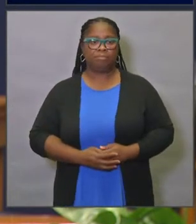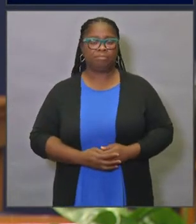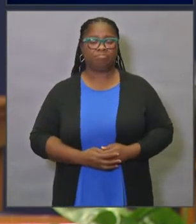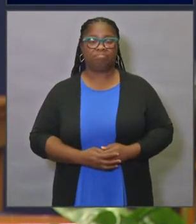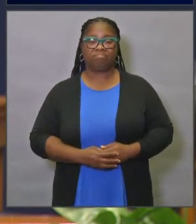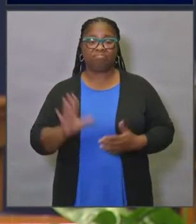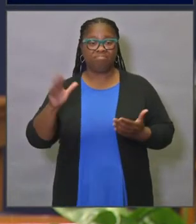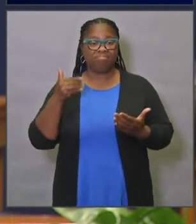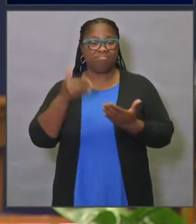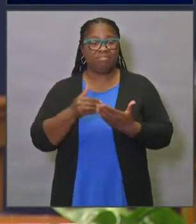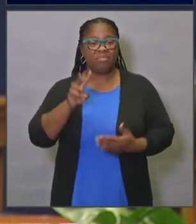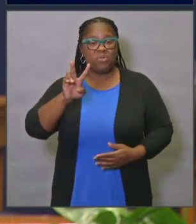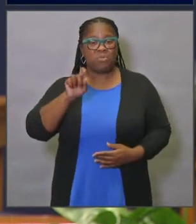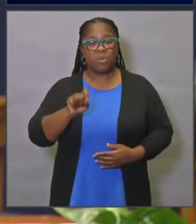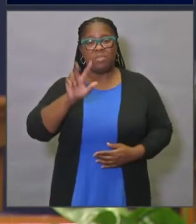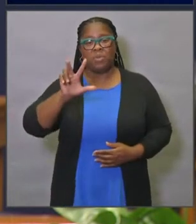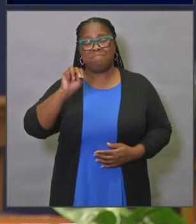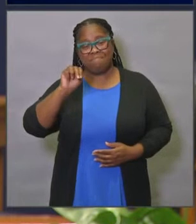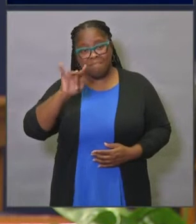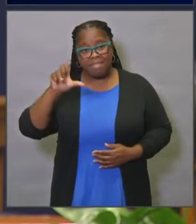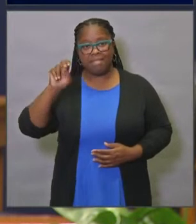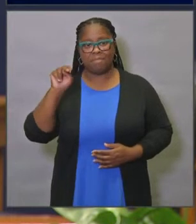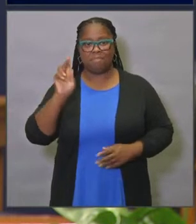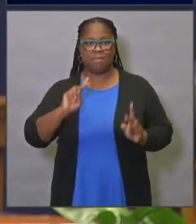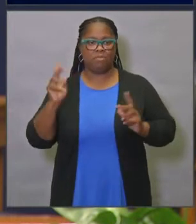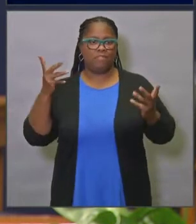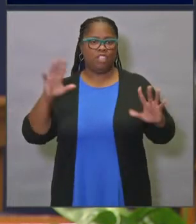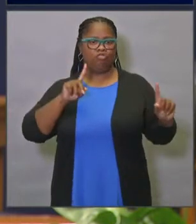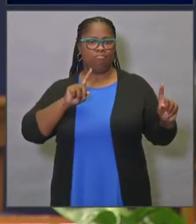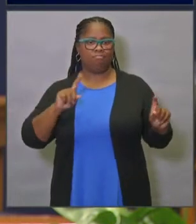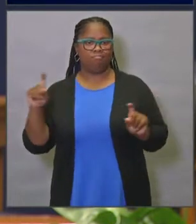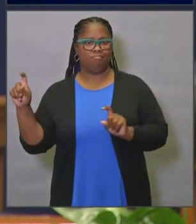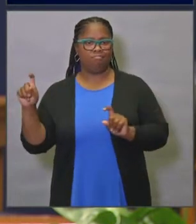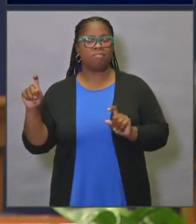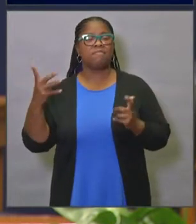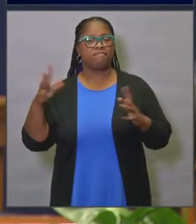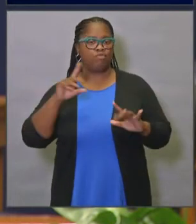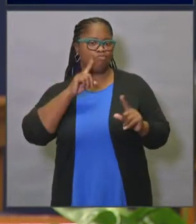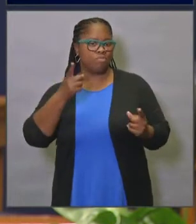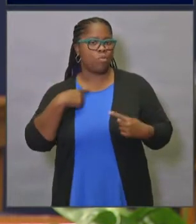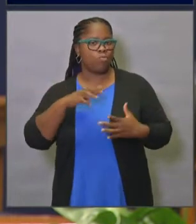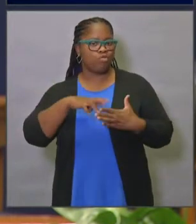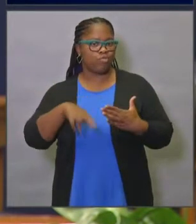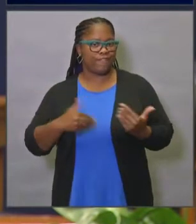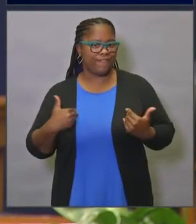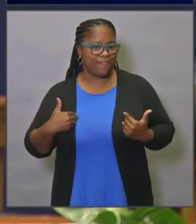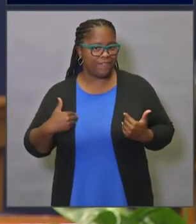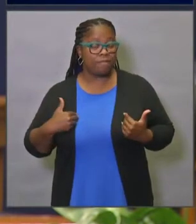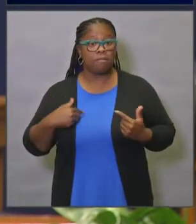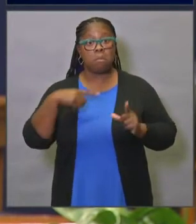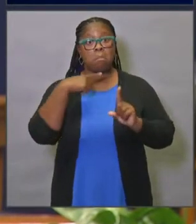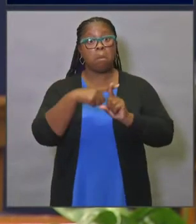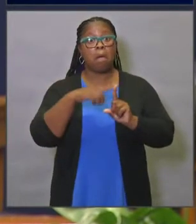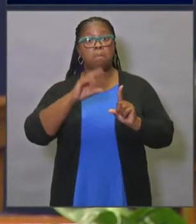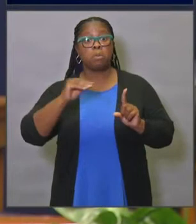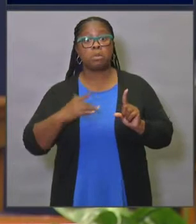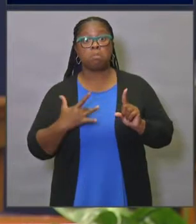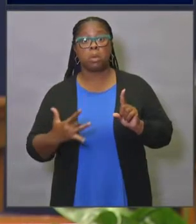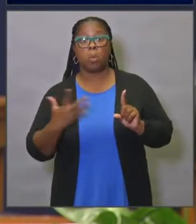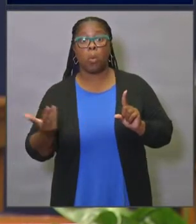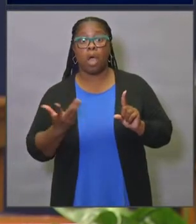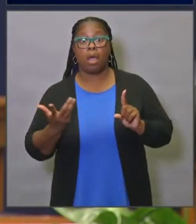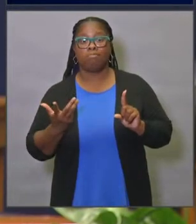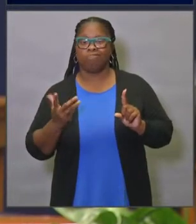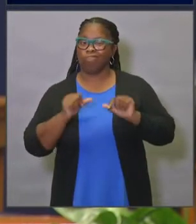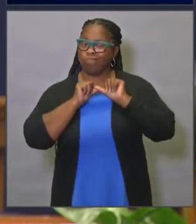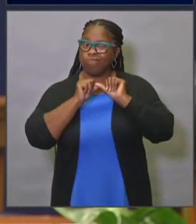Almost 2.3 million people have been tested and had results reported in Los Angeles County. And our positivity rate for all of those tests